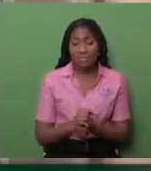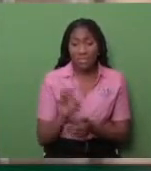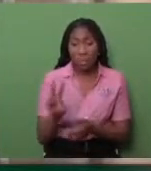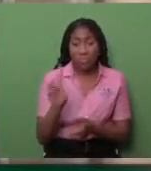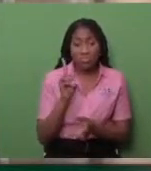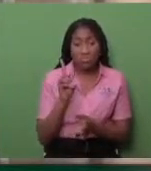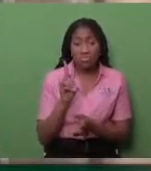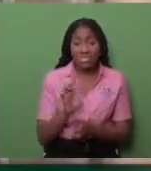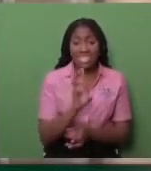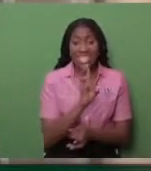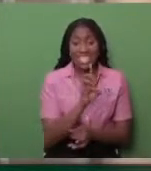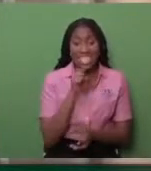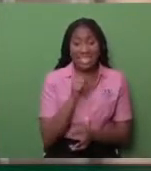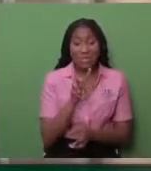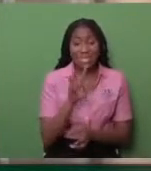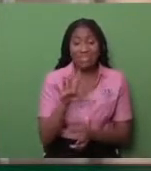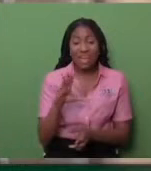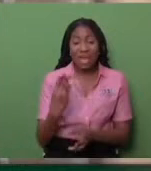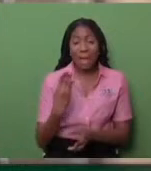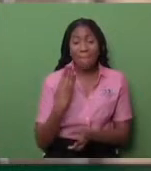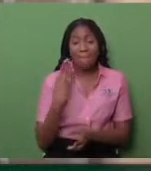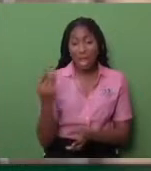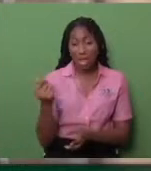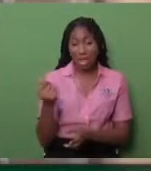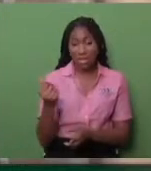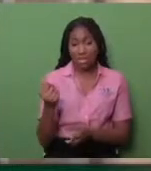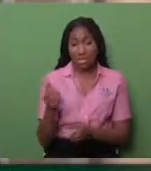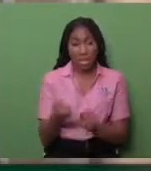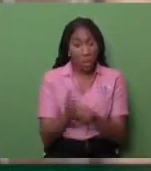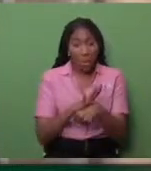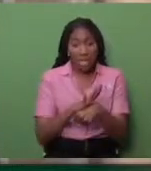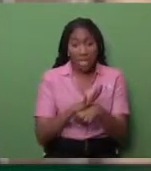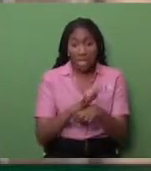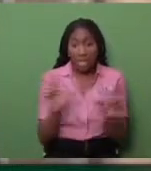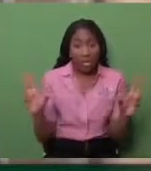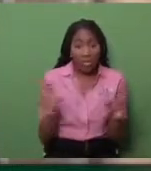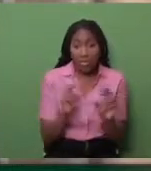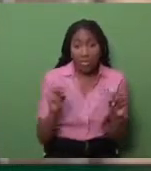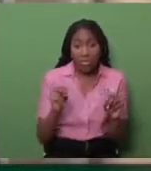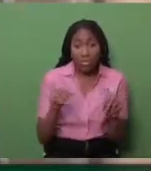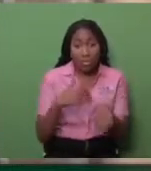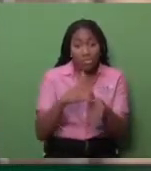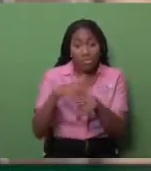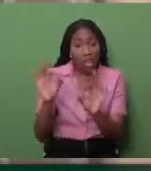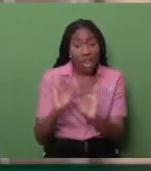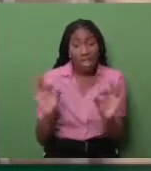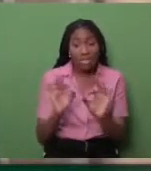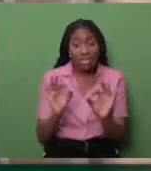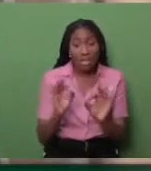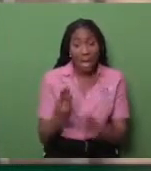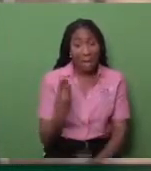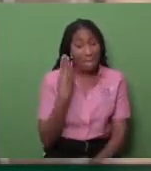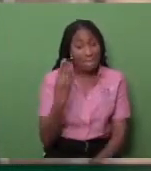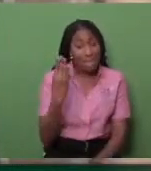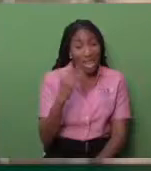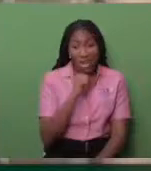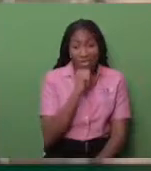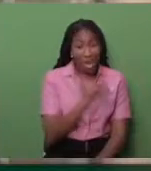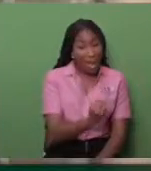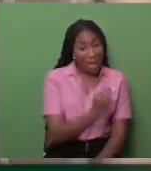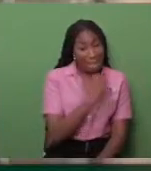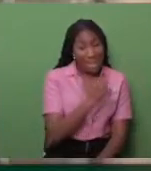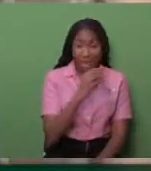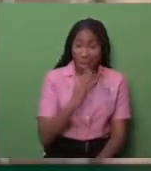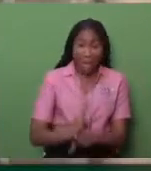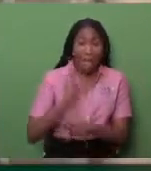6.65 billion. No COVID then. And this is, I'm talking about billion and not million. Billion. As Arnold Roberts